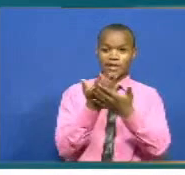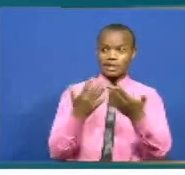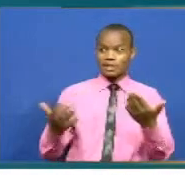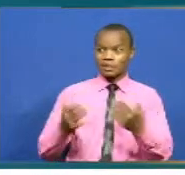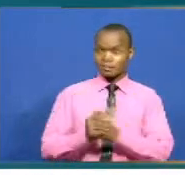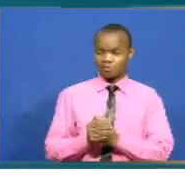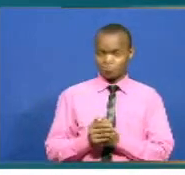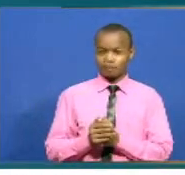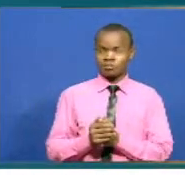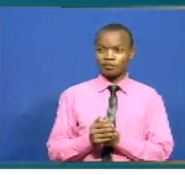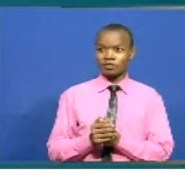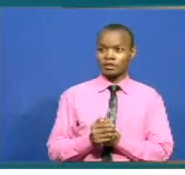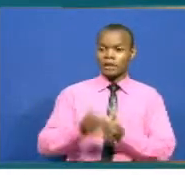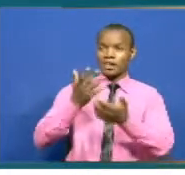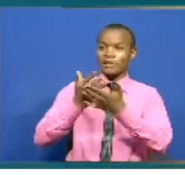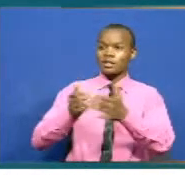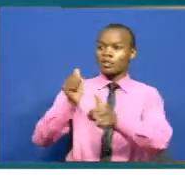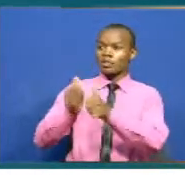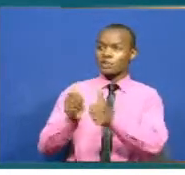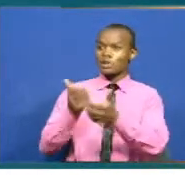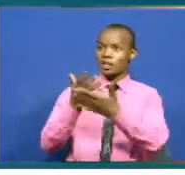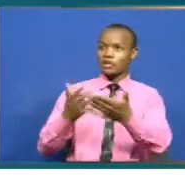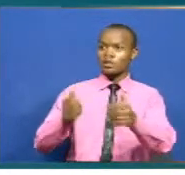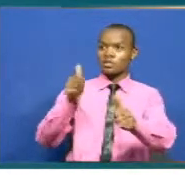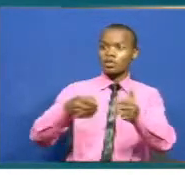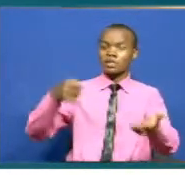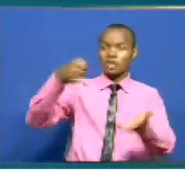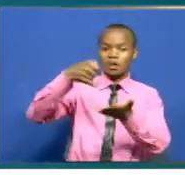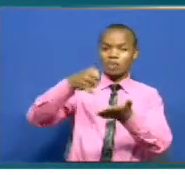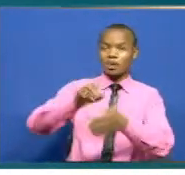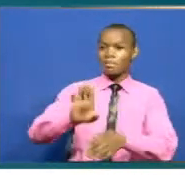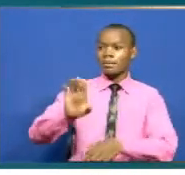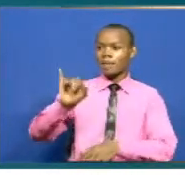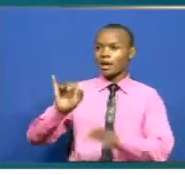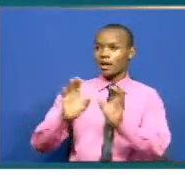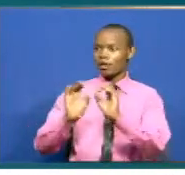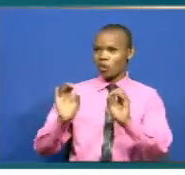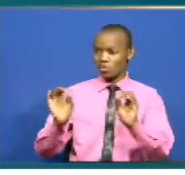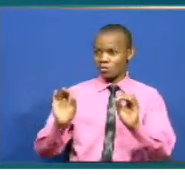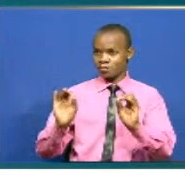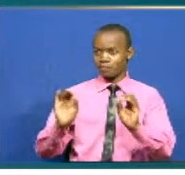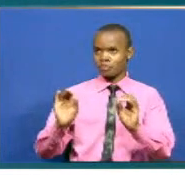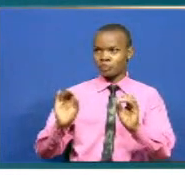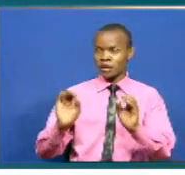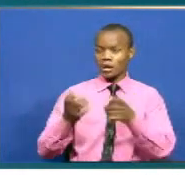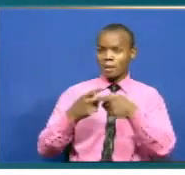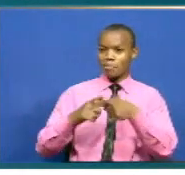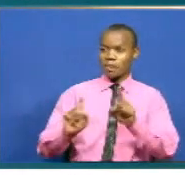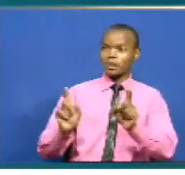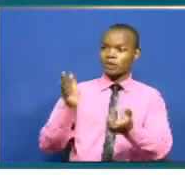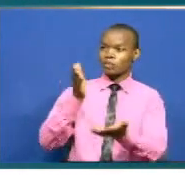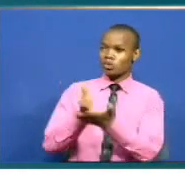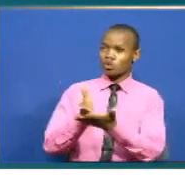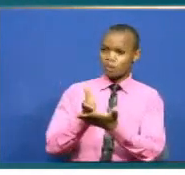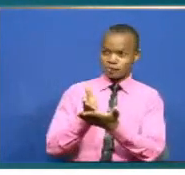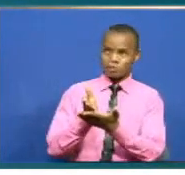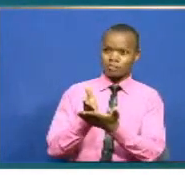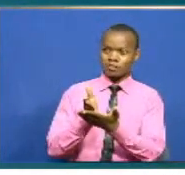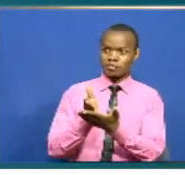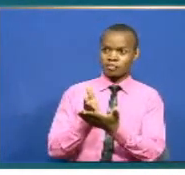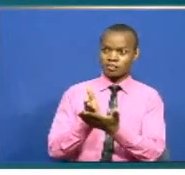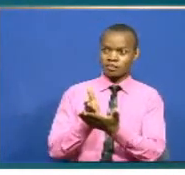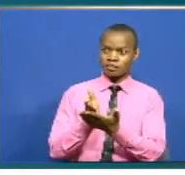factors are things that have not been explored further onto it. Mm-hmm. But the reality is